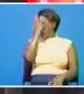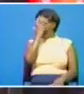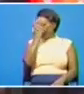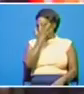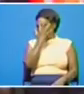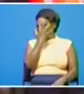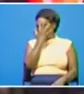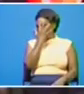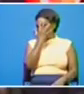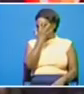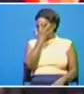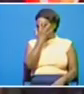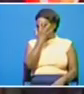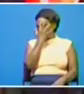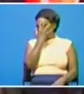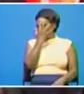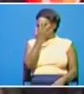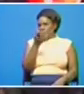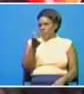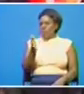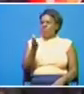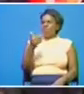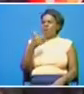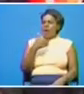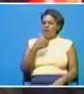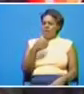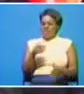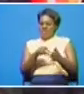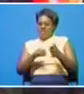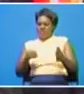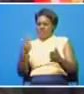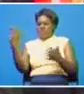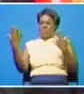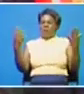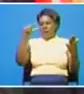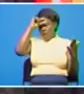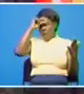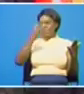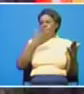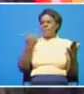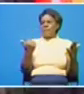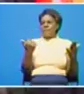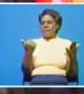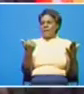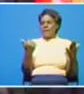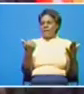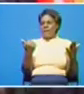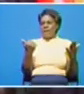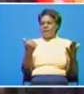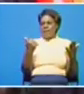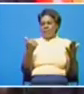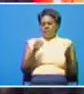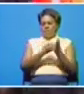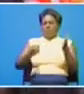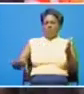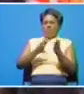that it's like your left hand is stealing from your right hand. The government should really have waived all duties